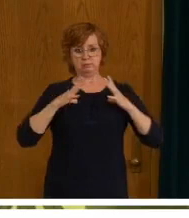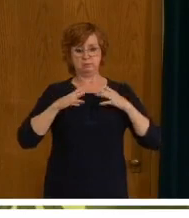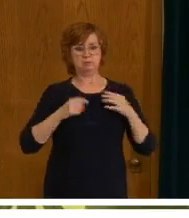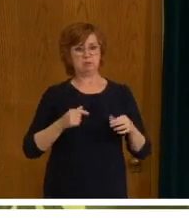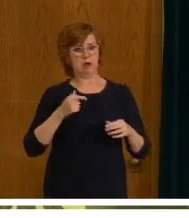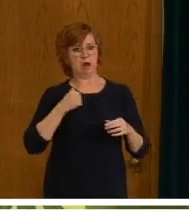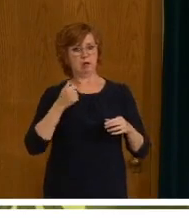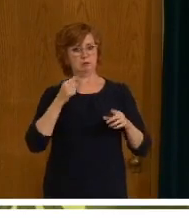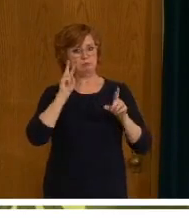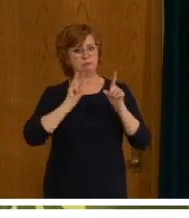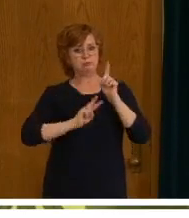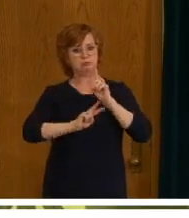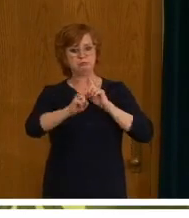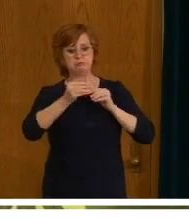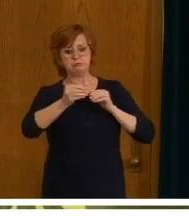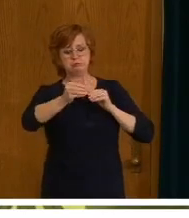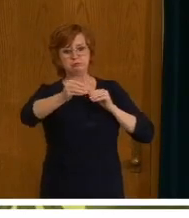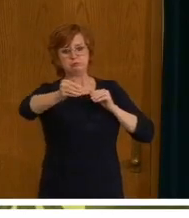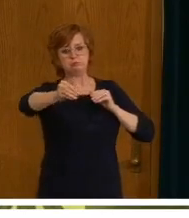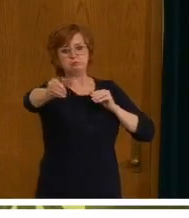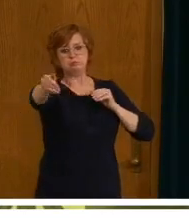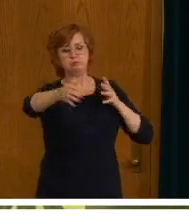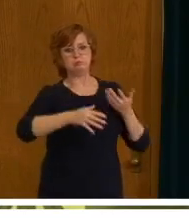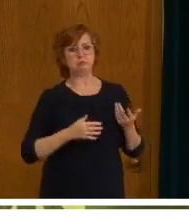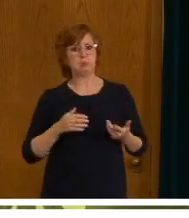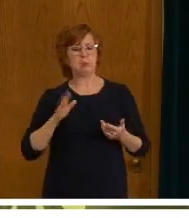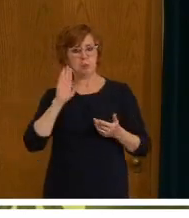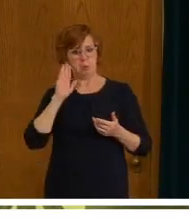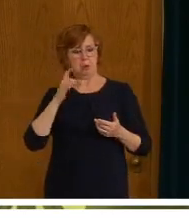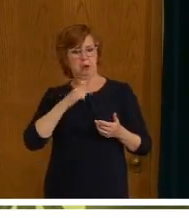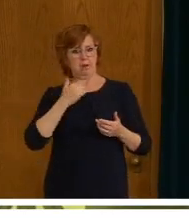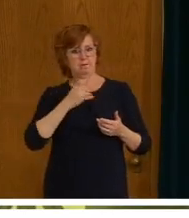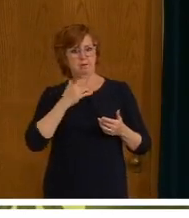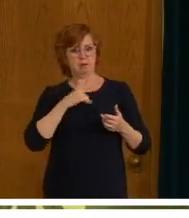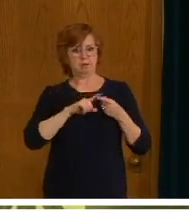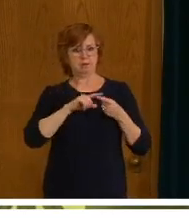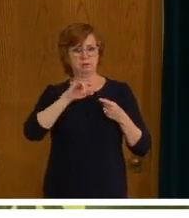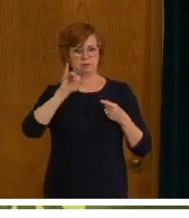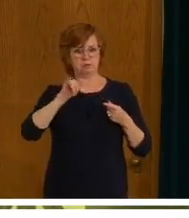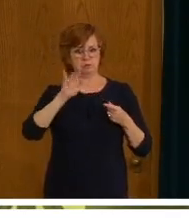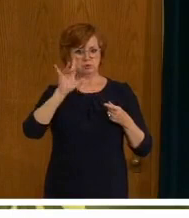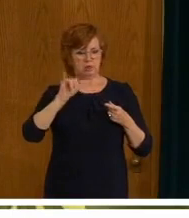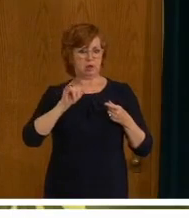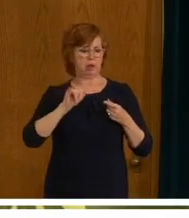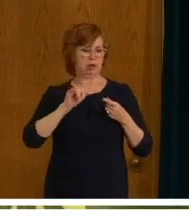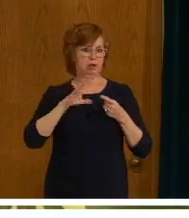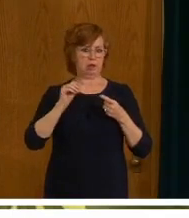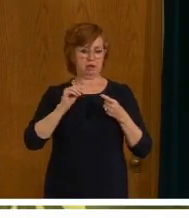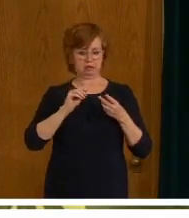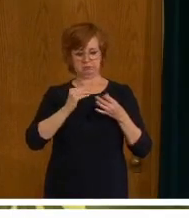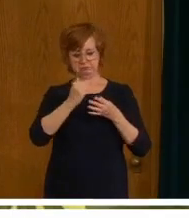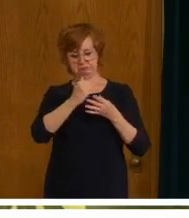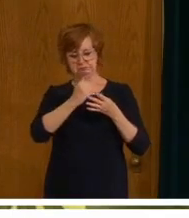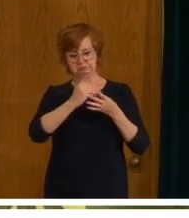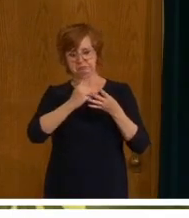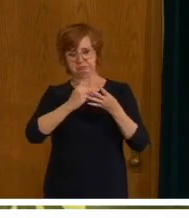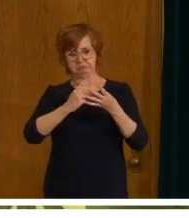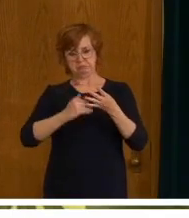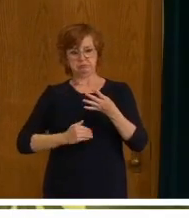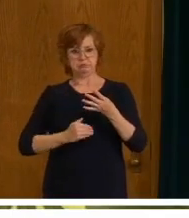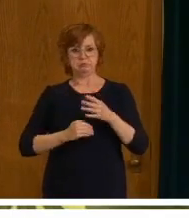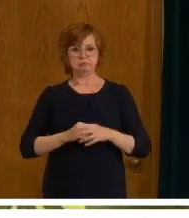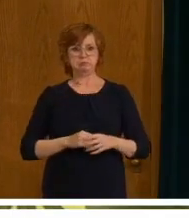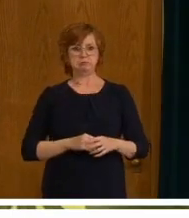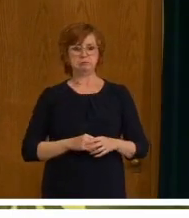go through the next number of weeks leading into the middle of July, when we ultimately may be able to have these larger